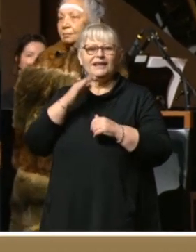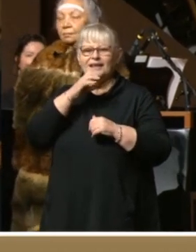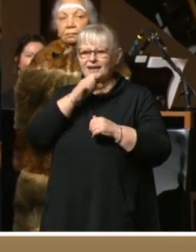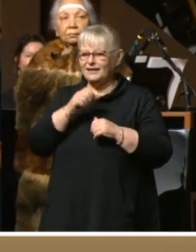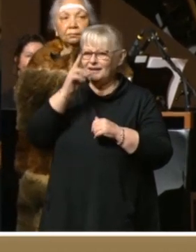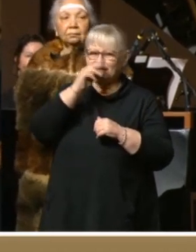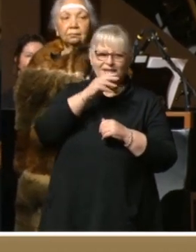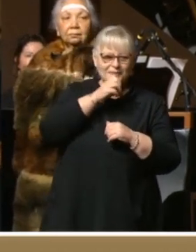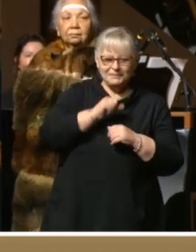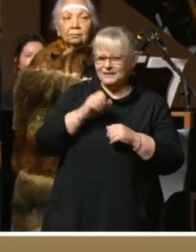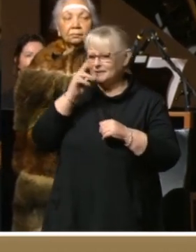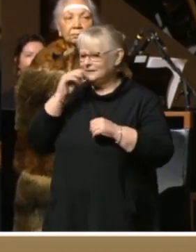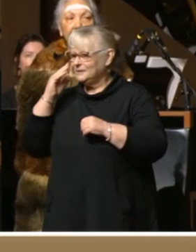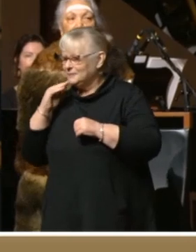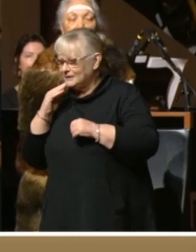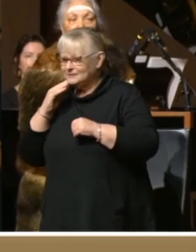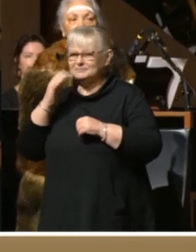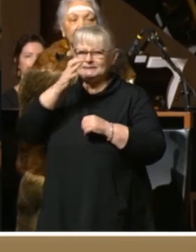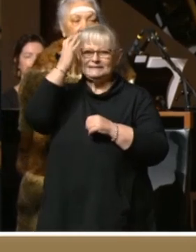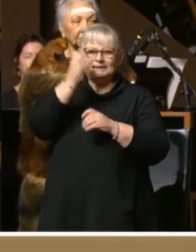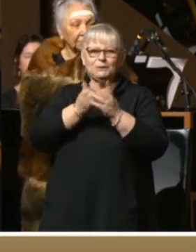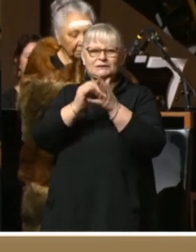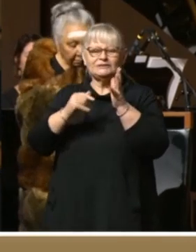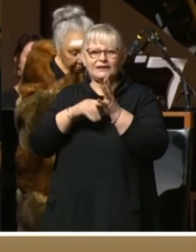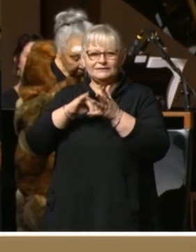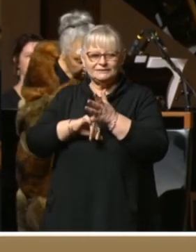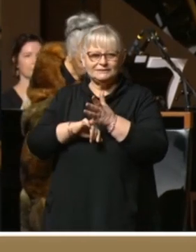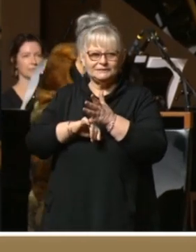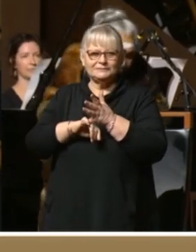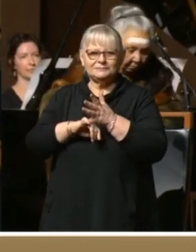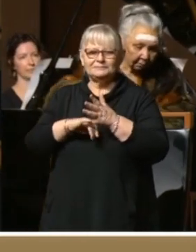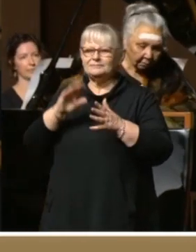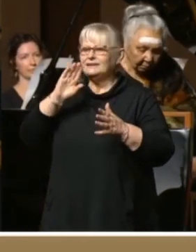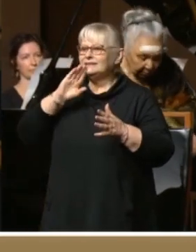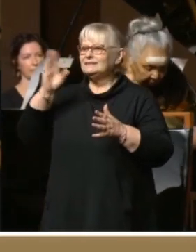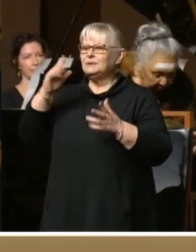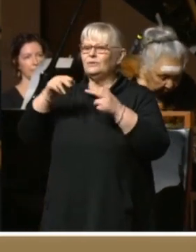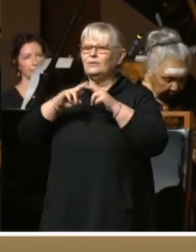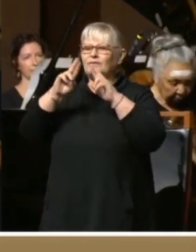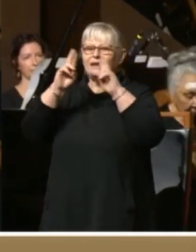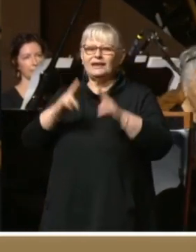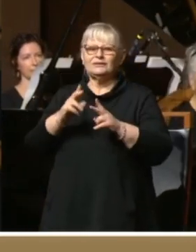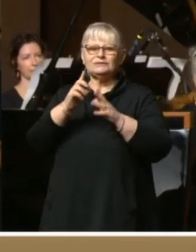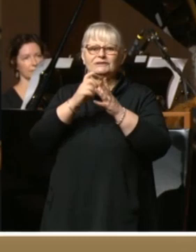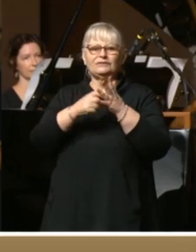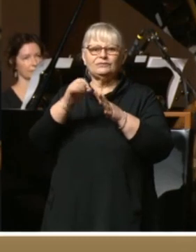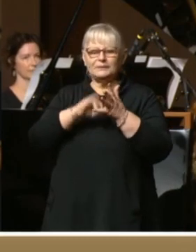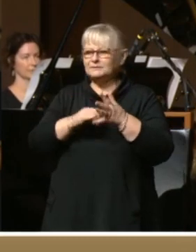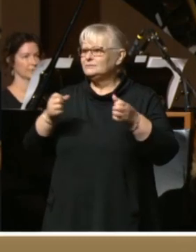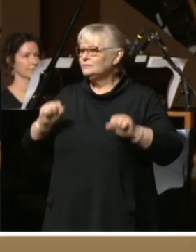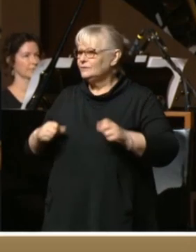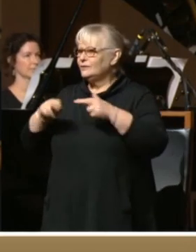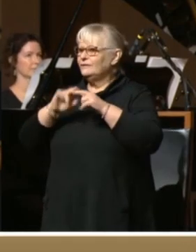men, young women, distinguished guests, Speaker of the House of Representatives, President of the